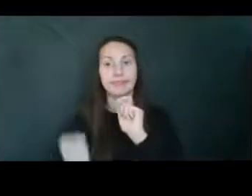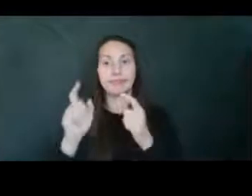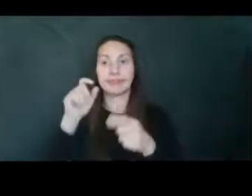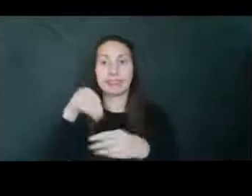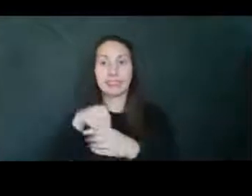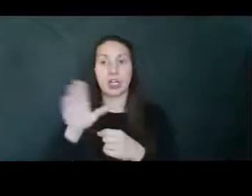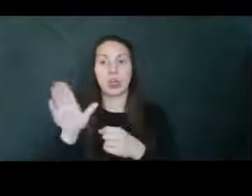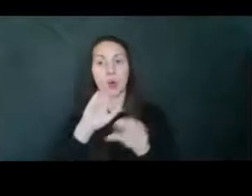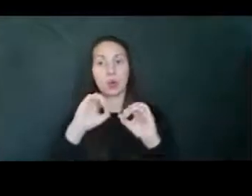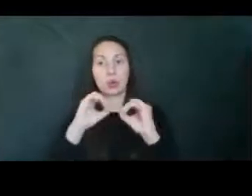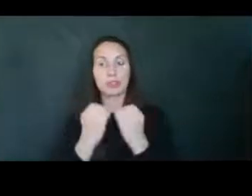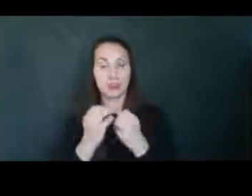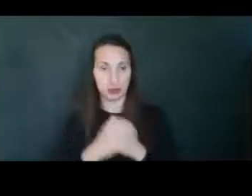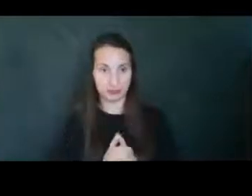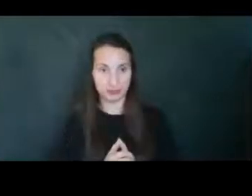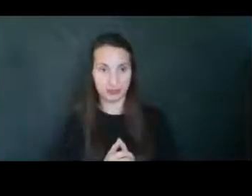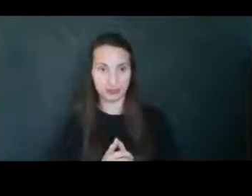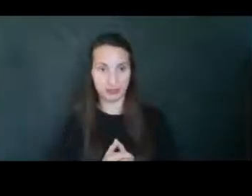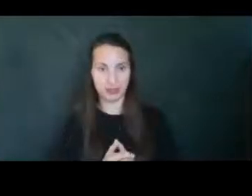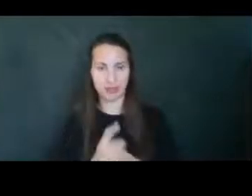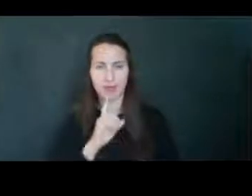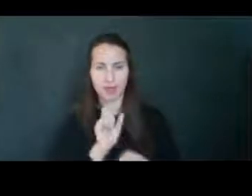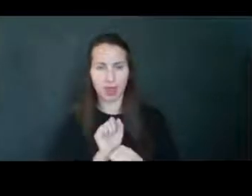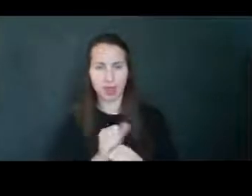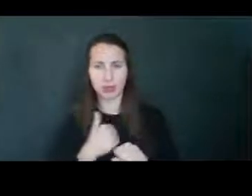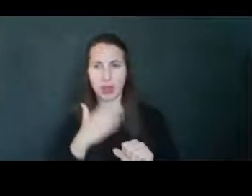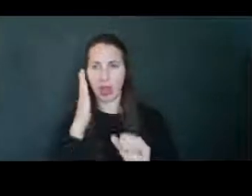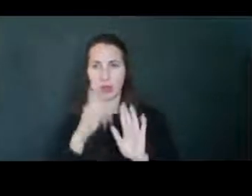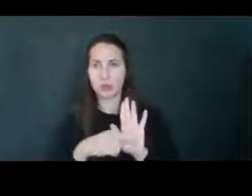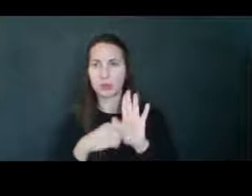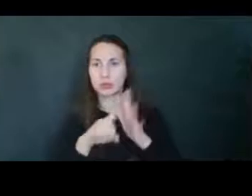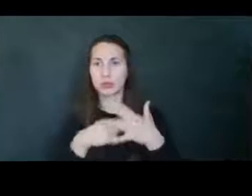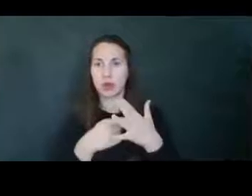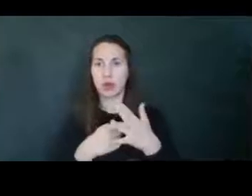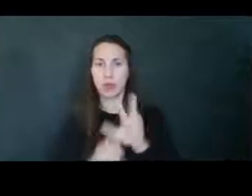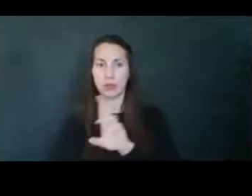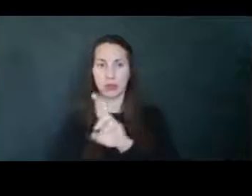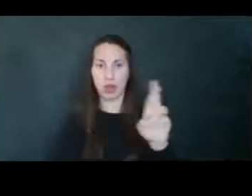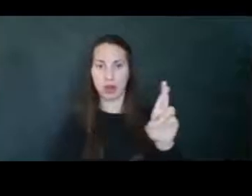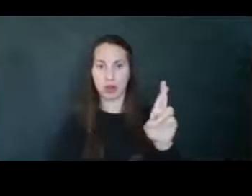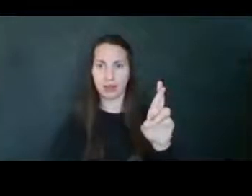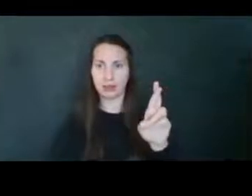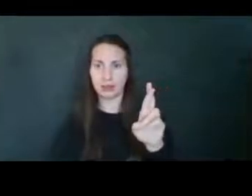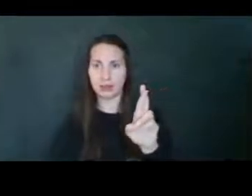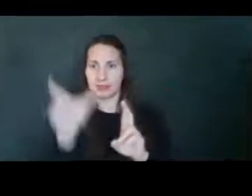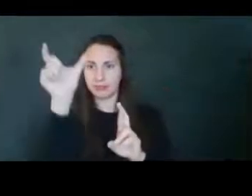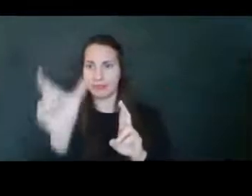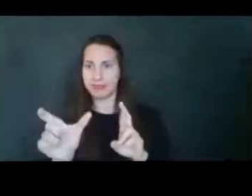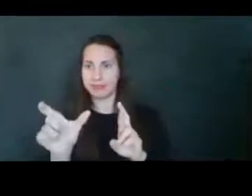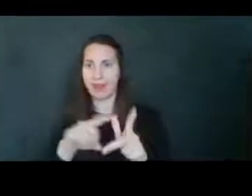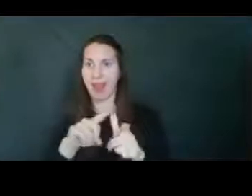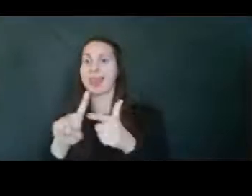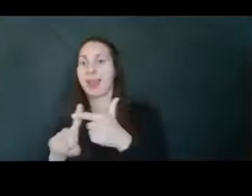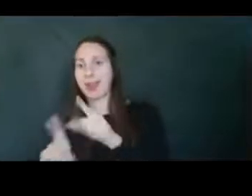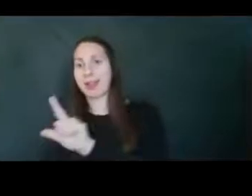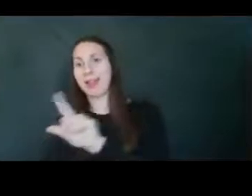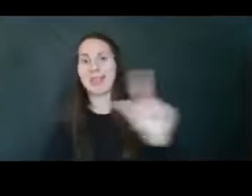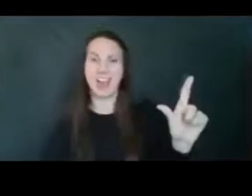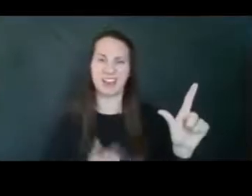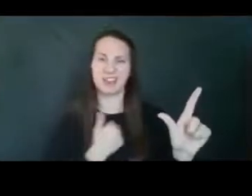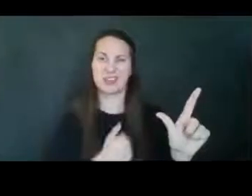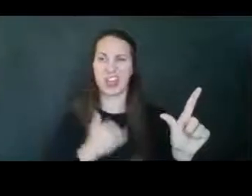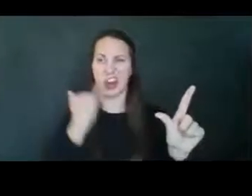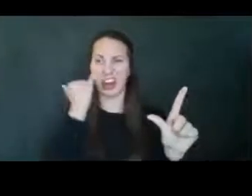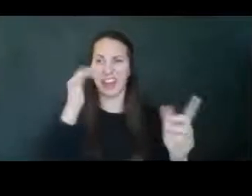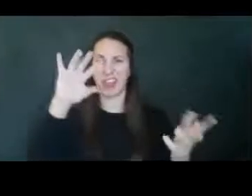social inclusion. I'm actually going to start on the right side and then move over to the left. So sorry that this might feel a